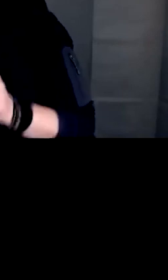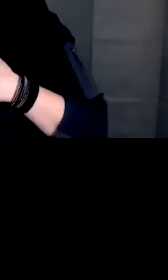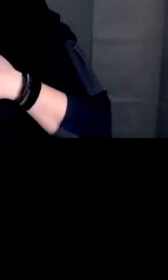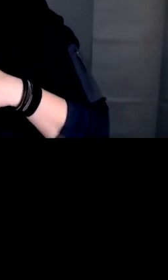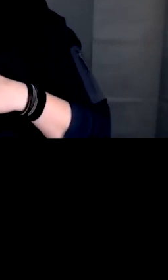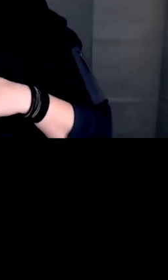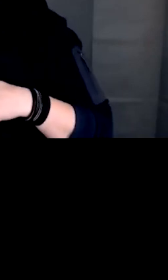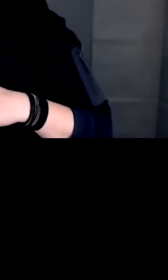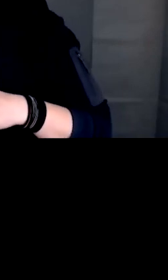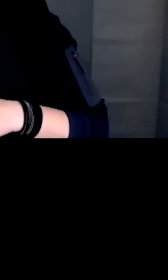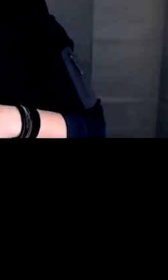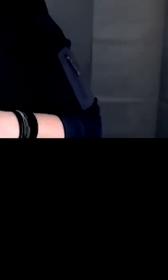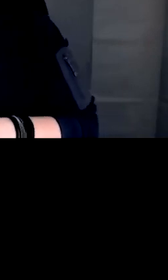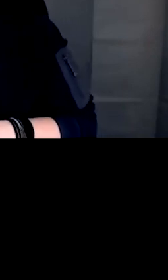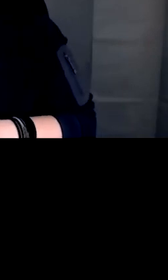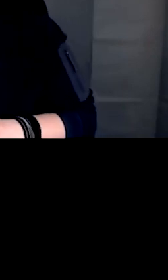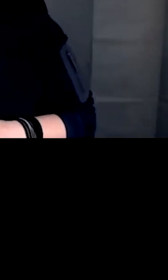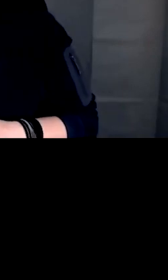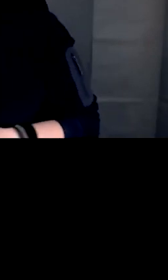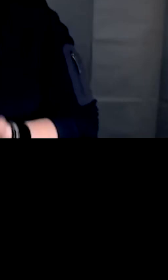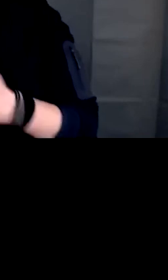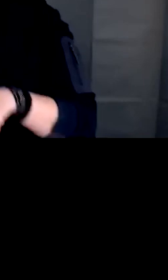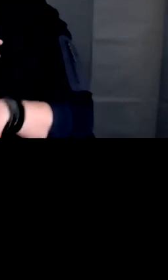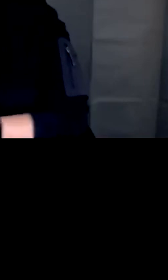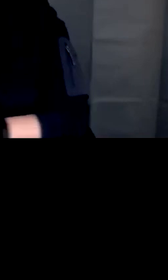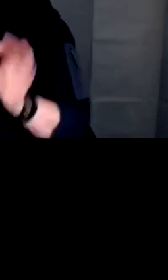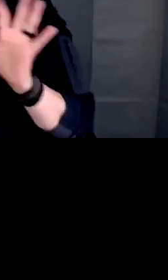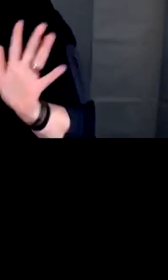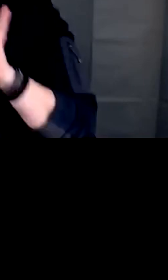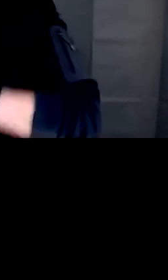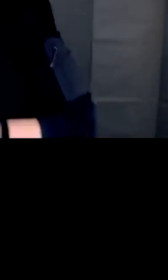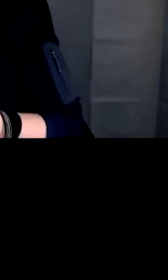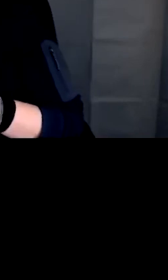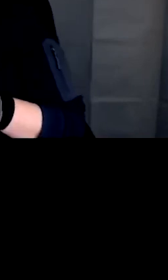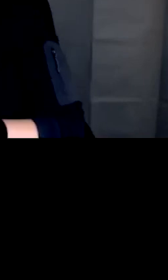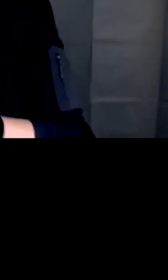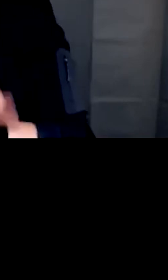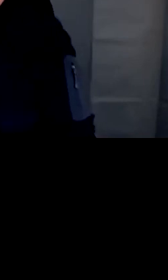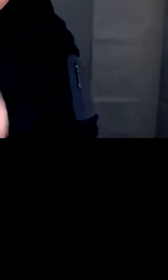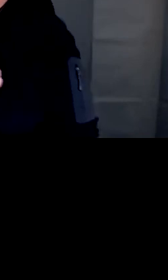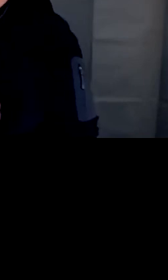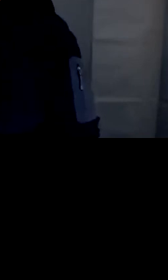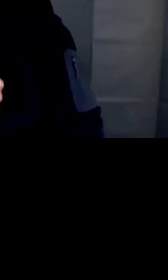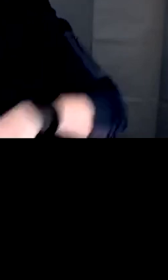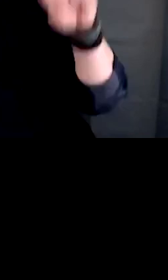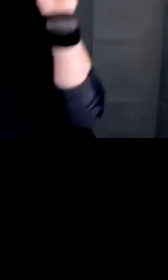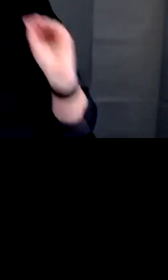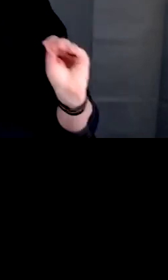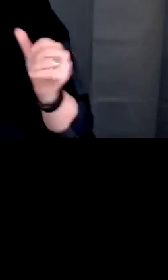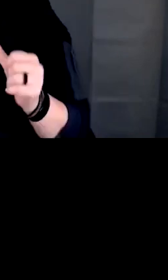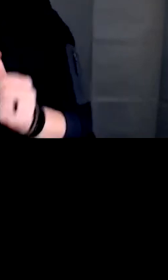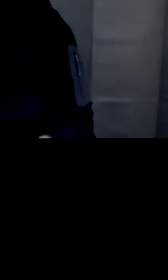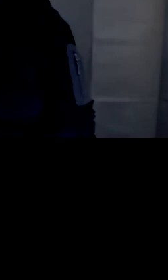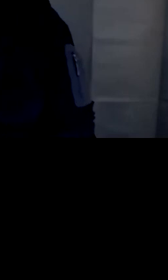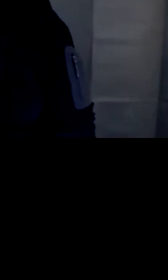early because our interpreters have to get to their next job. So first, Ian, thank